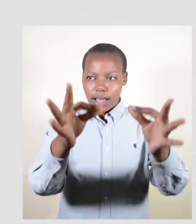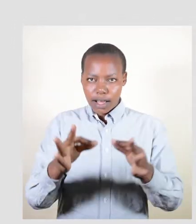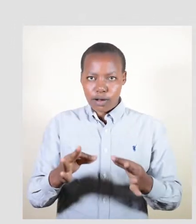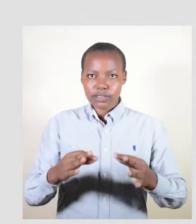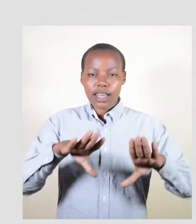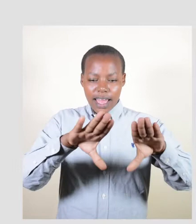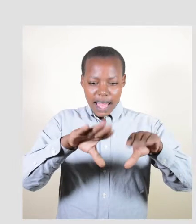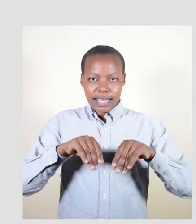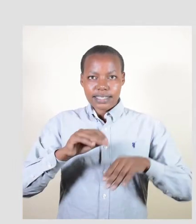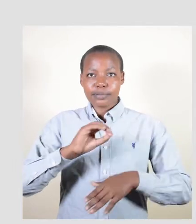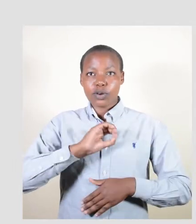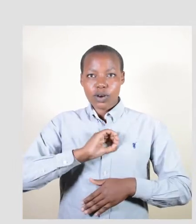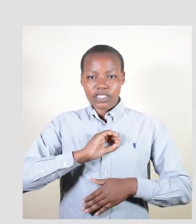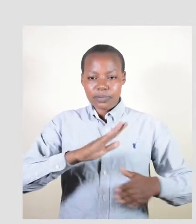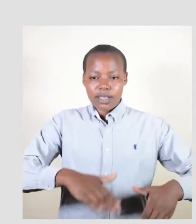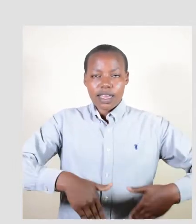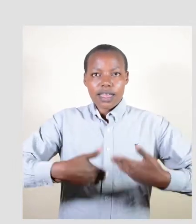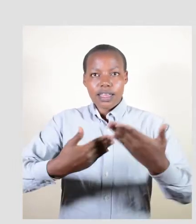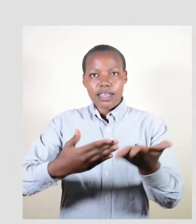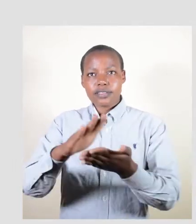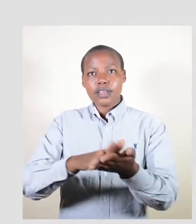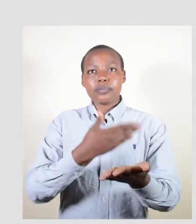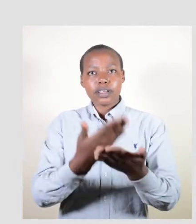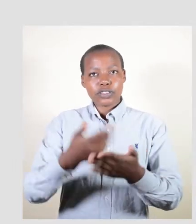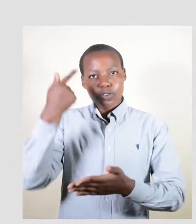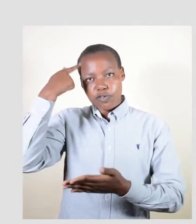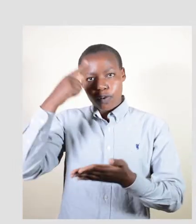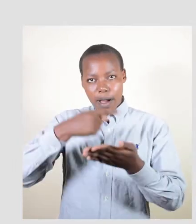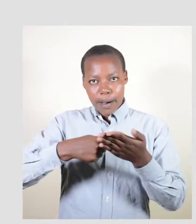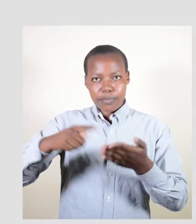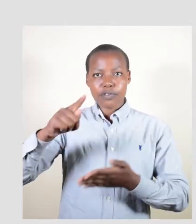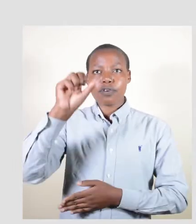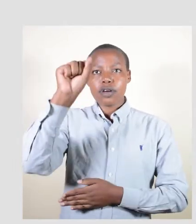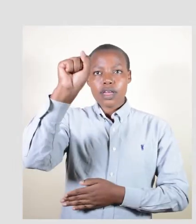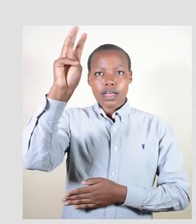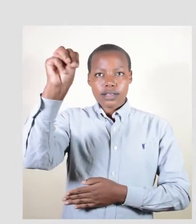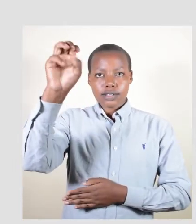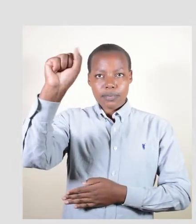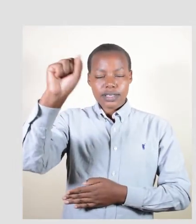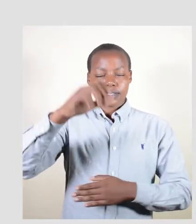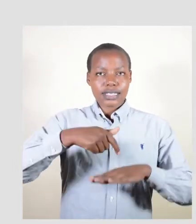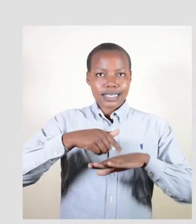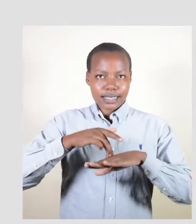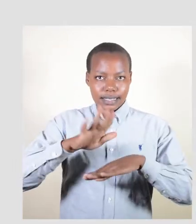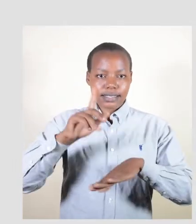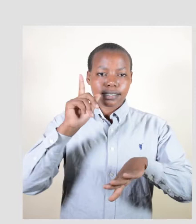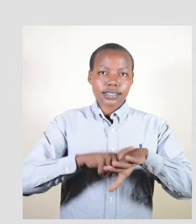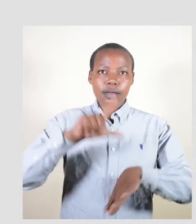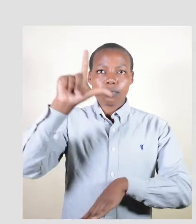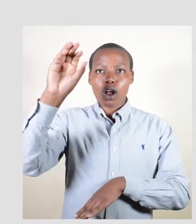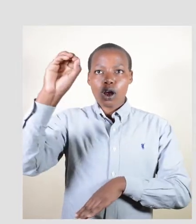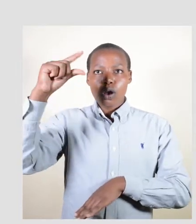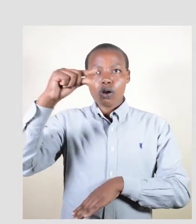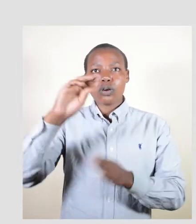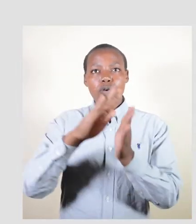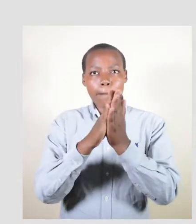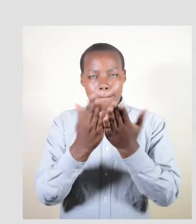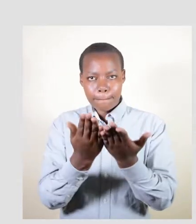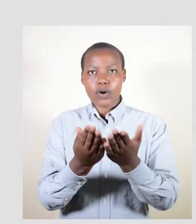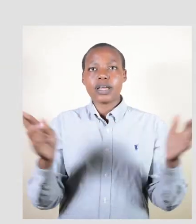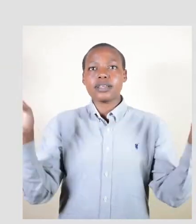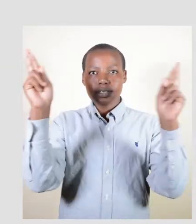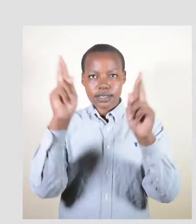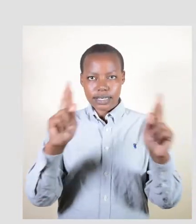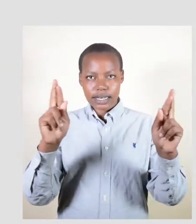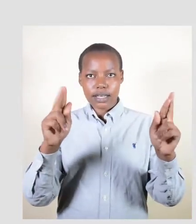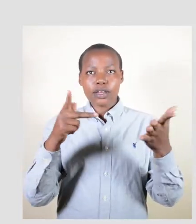account, accepts ownership, and submits application for approval. An SMS notification will be sent once logbook